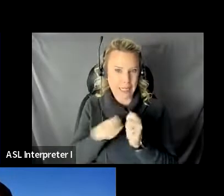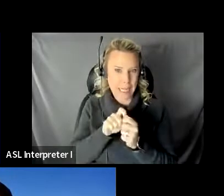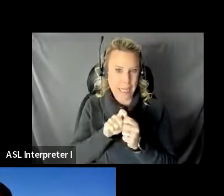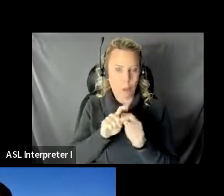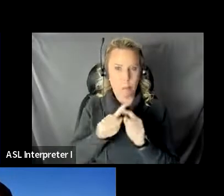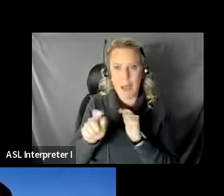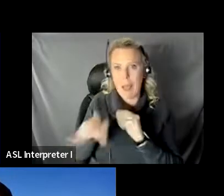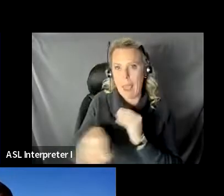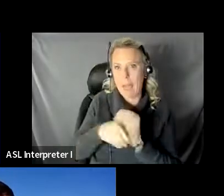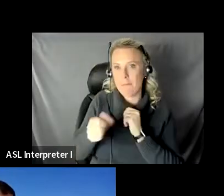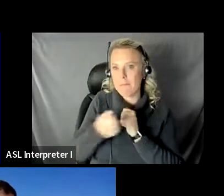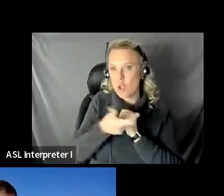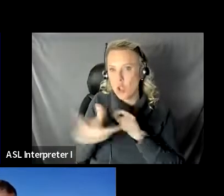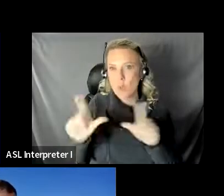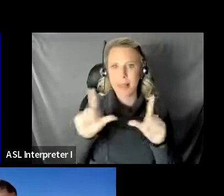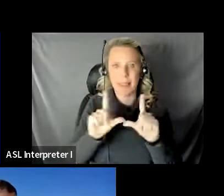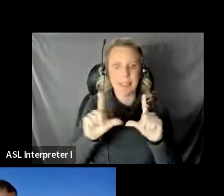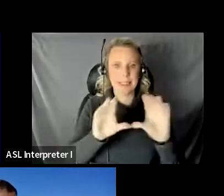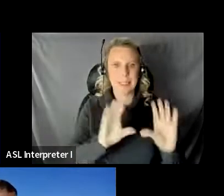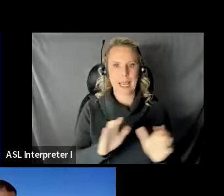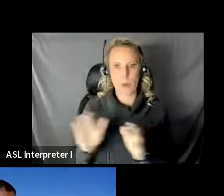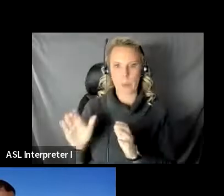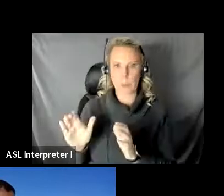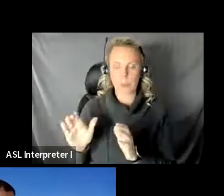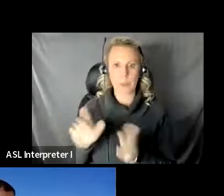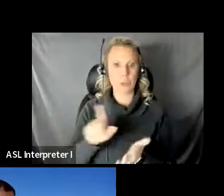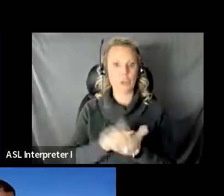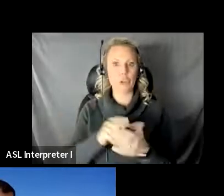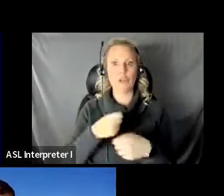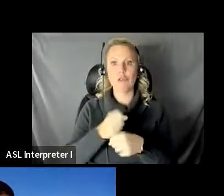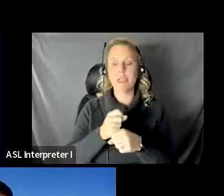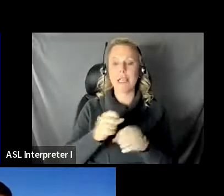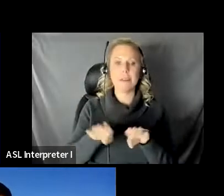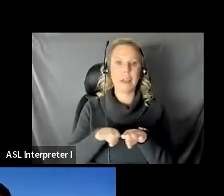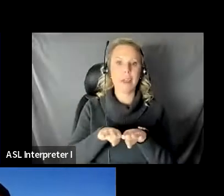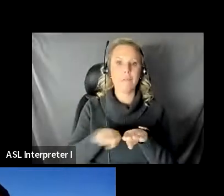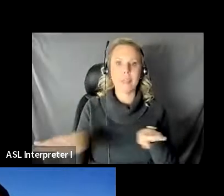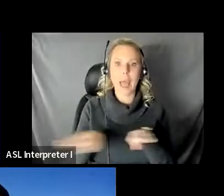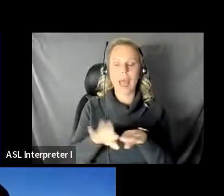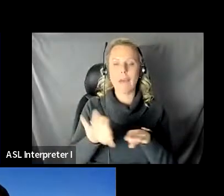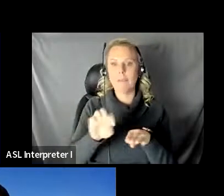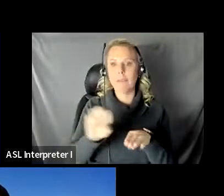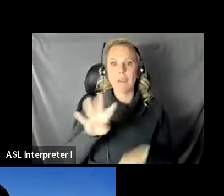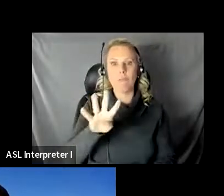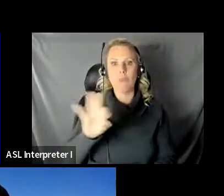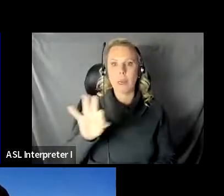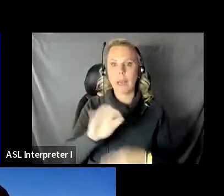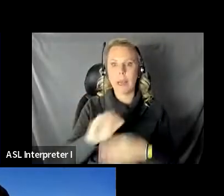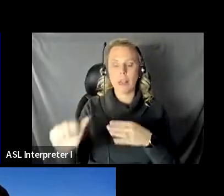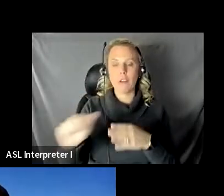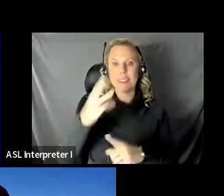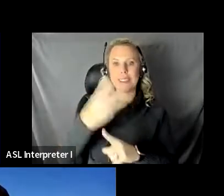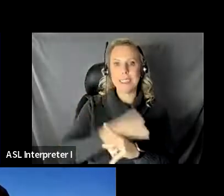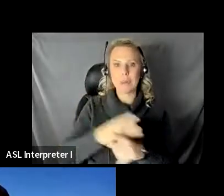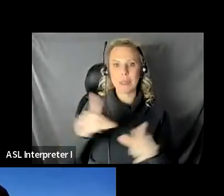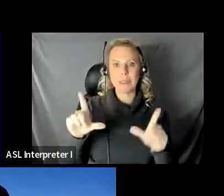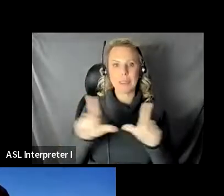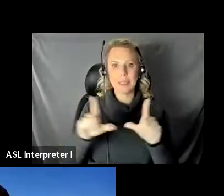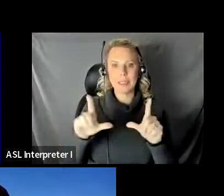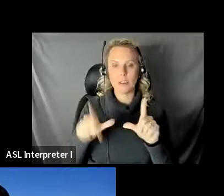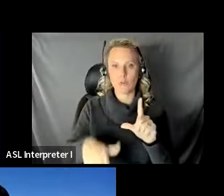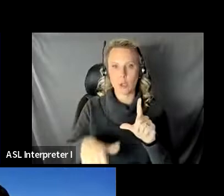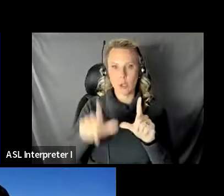add a few license categories. The print creates a flat fee of $49 for 6-month licenses and